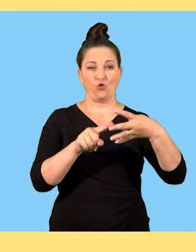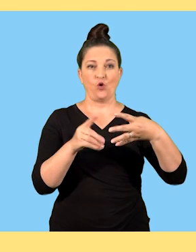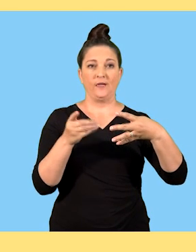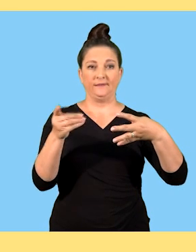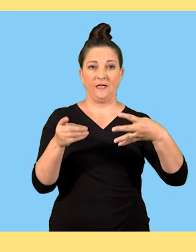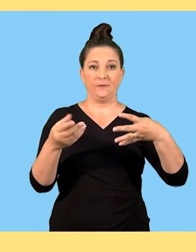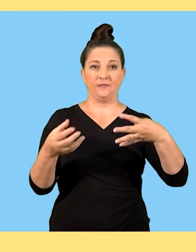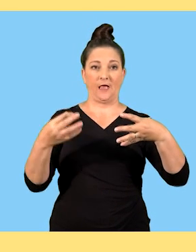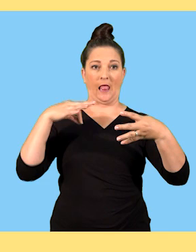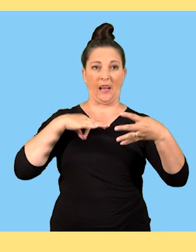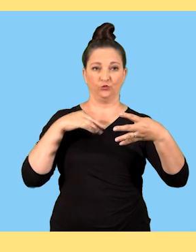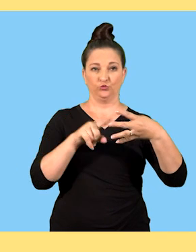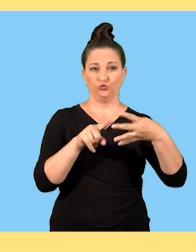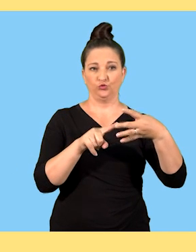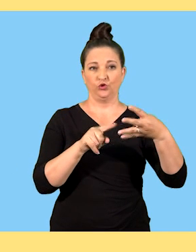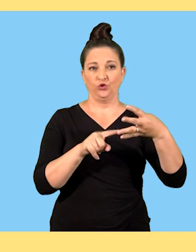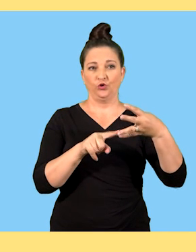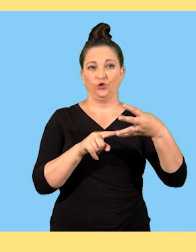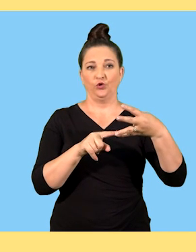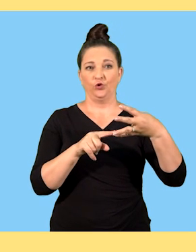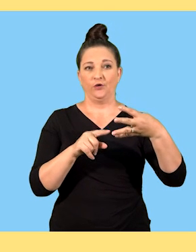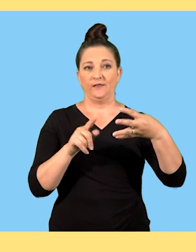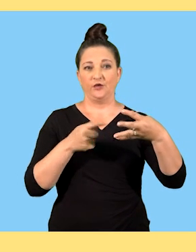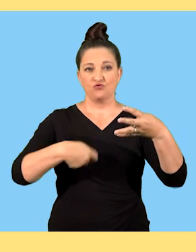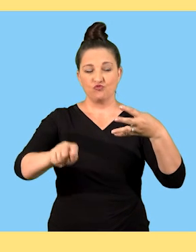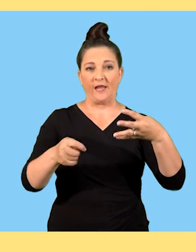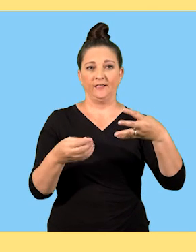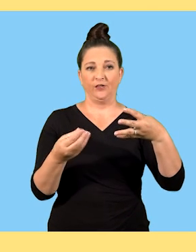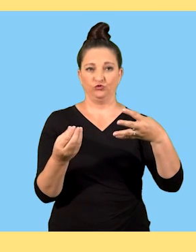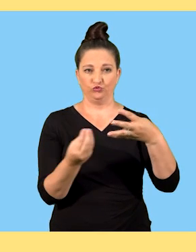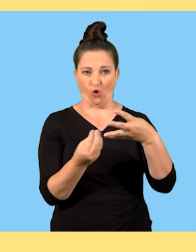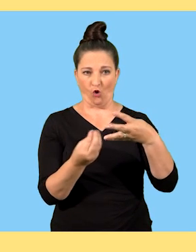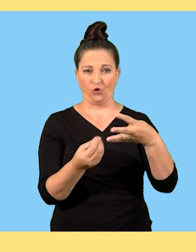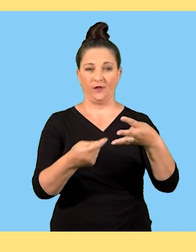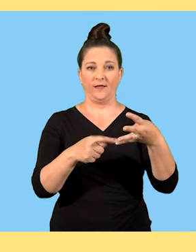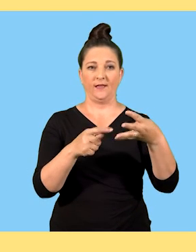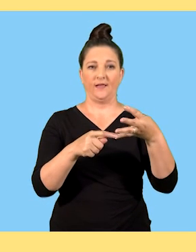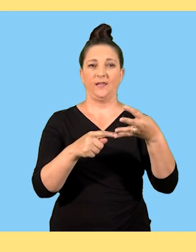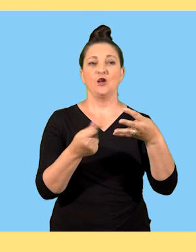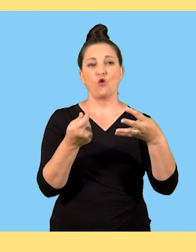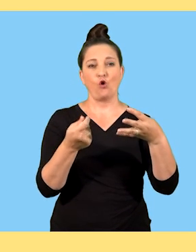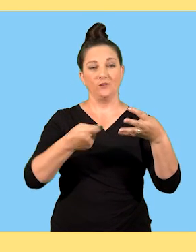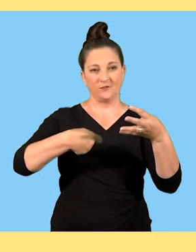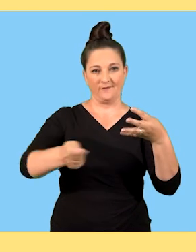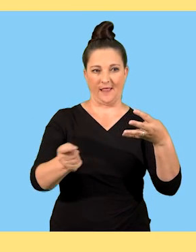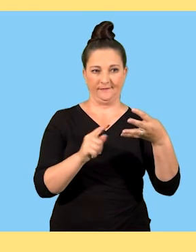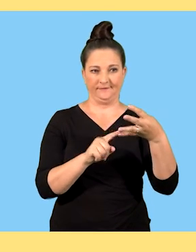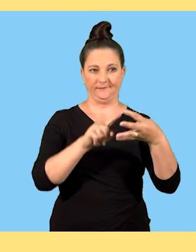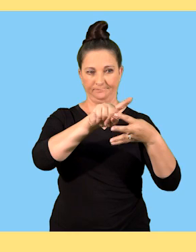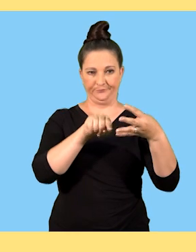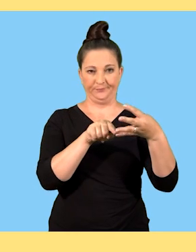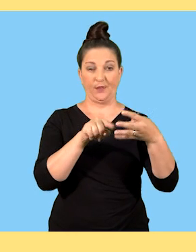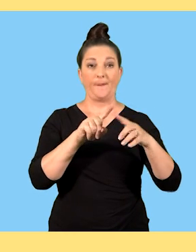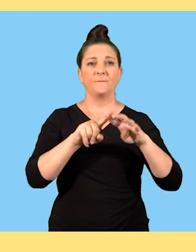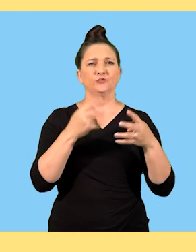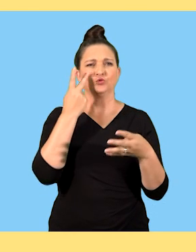as well as your cost of sales. And let's now see how it will affect our post-adjustment trial balance. You see